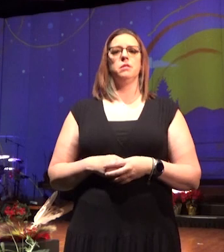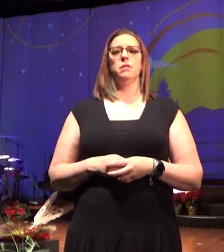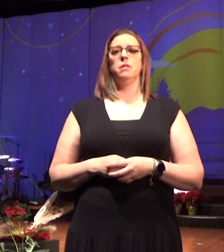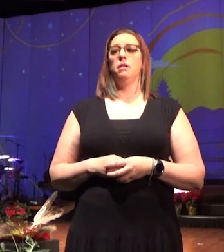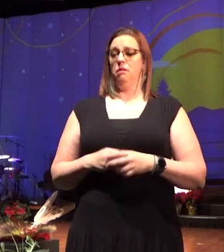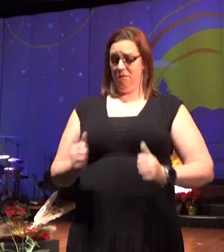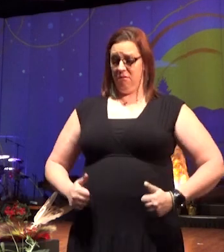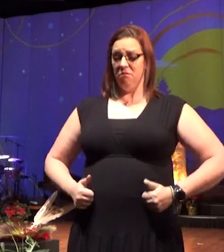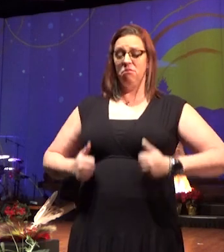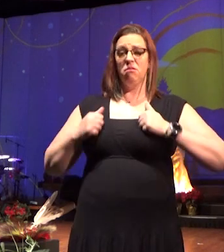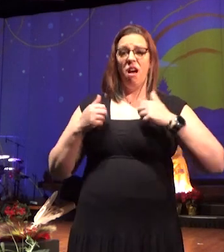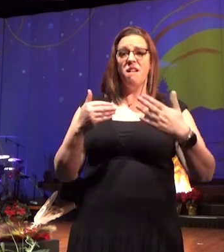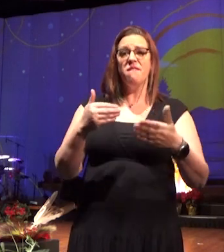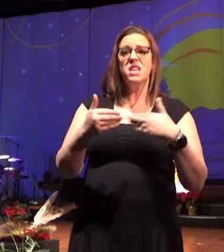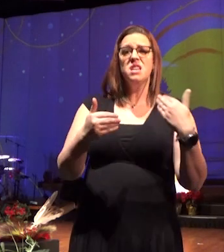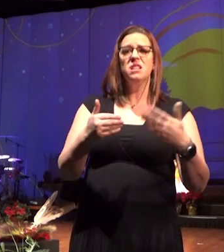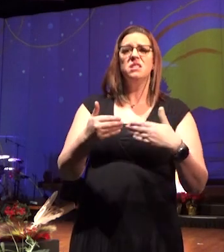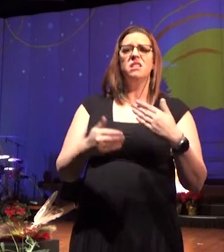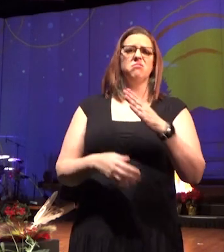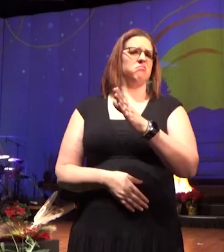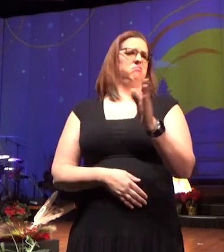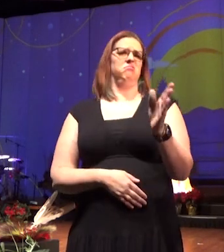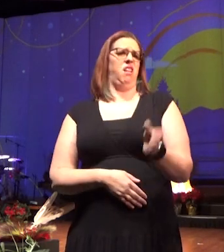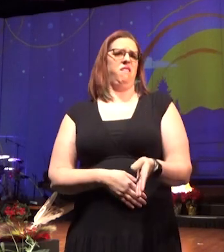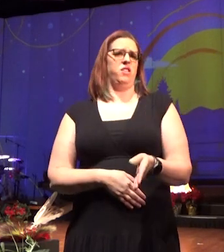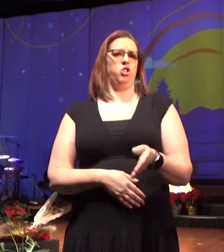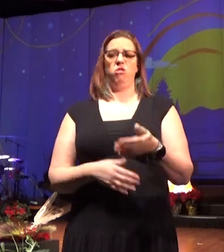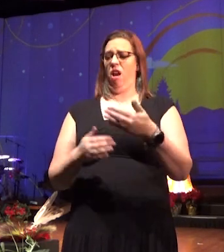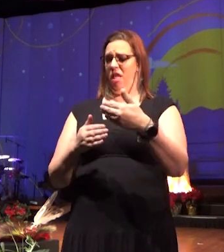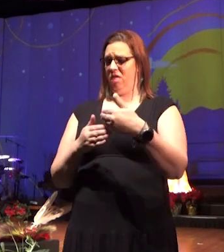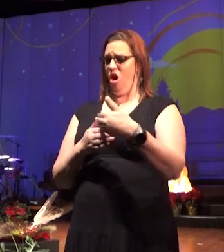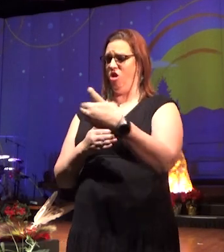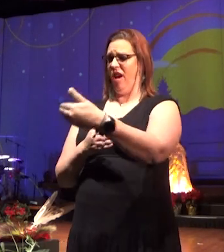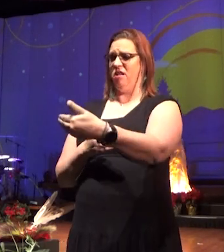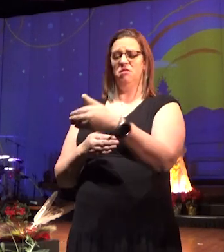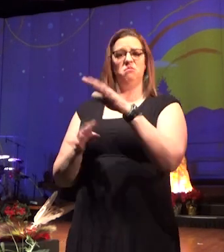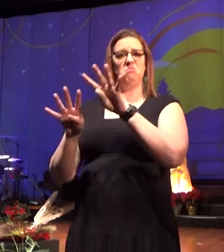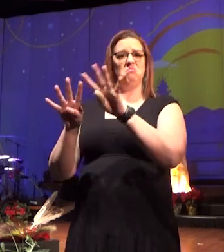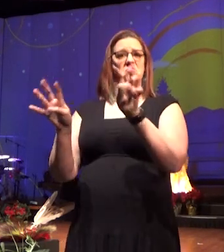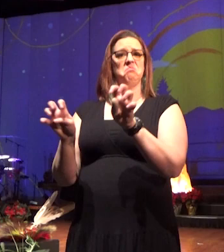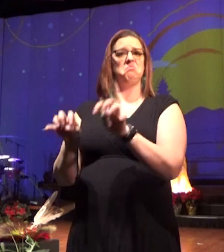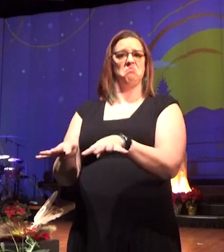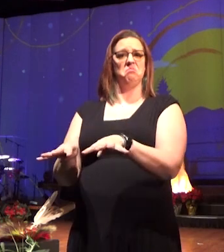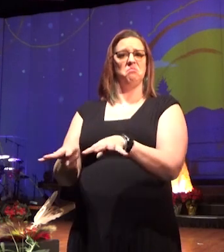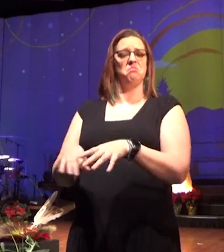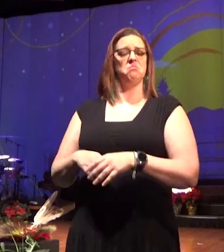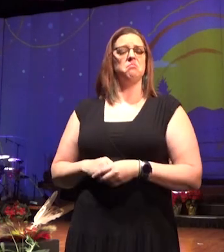alone? Life is never easy, the rest is unknown.